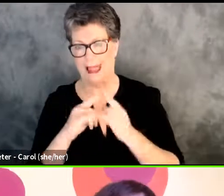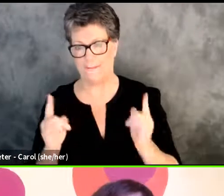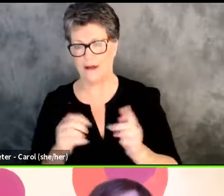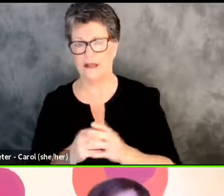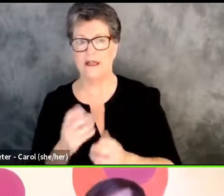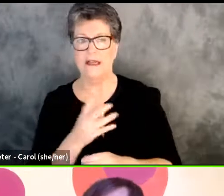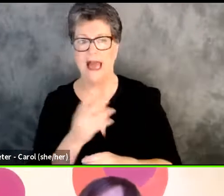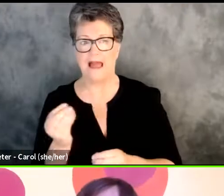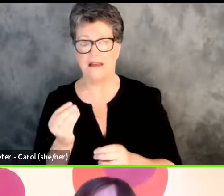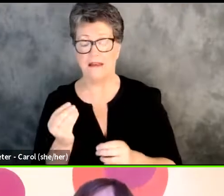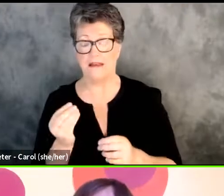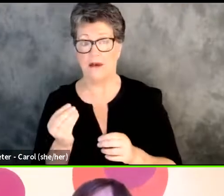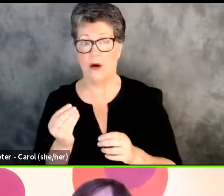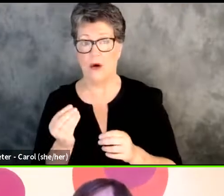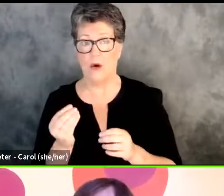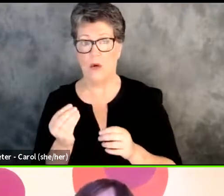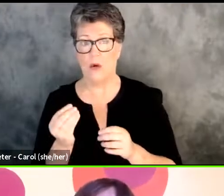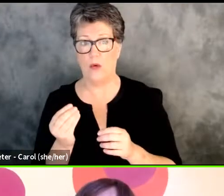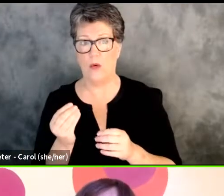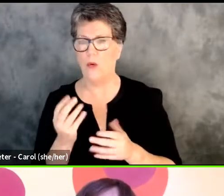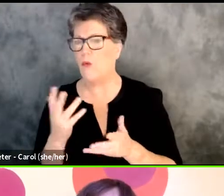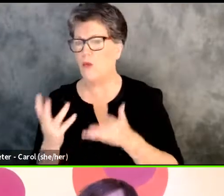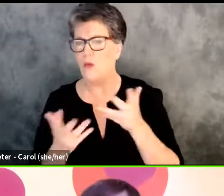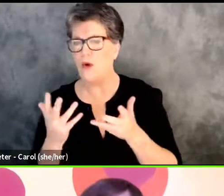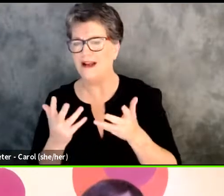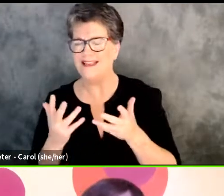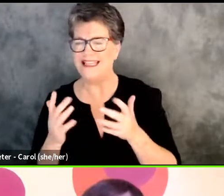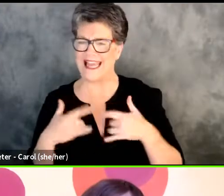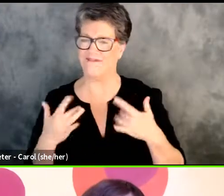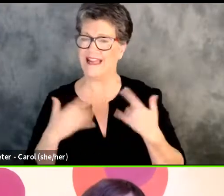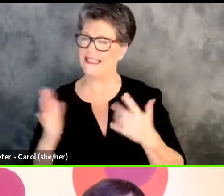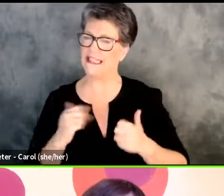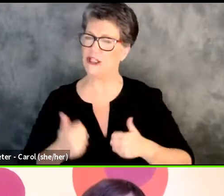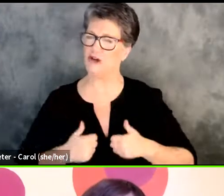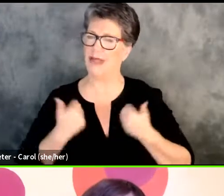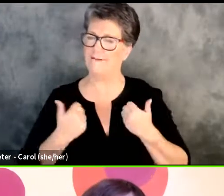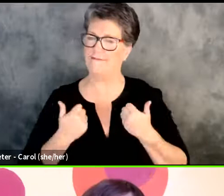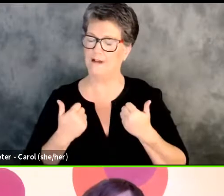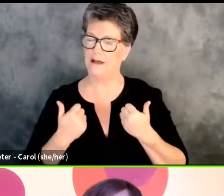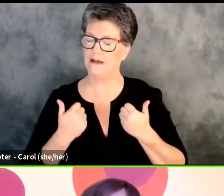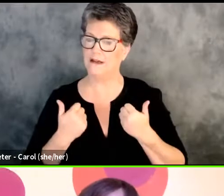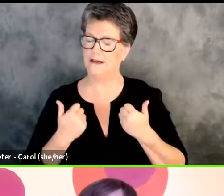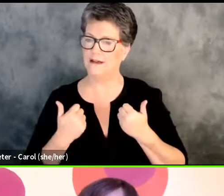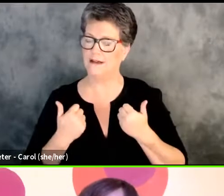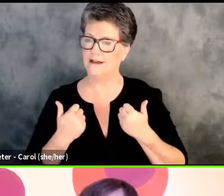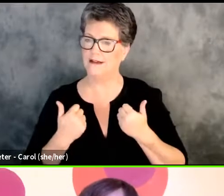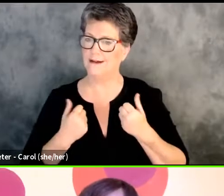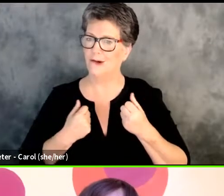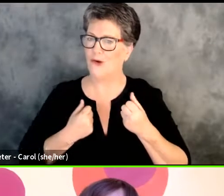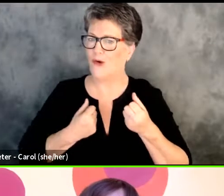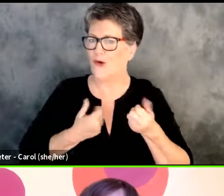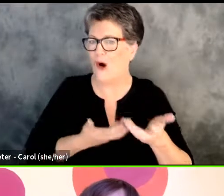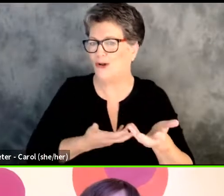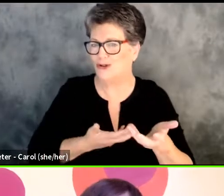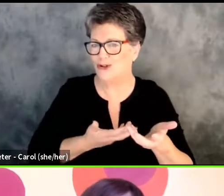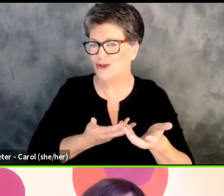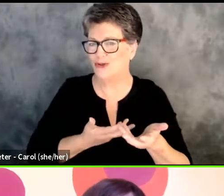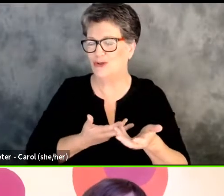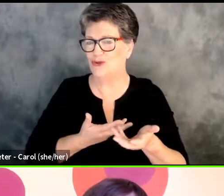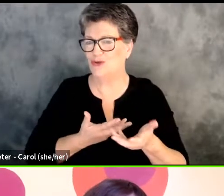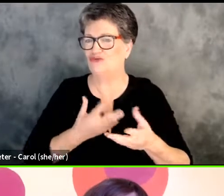everyone else, what events in your life sort of led up to you